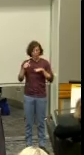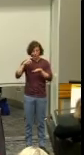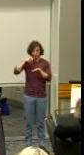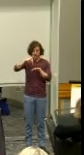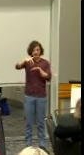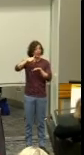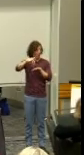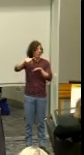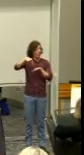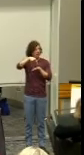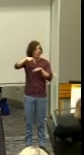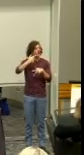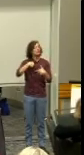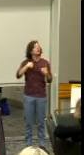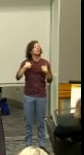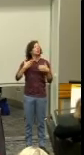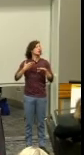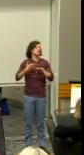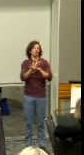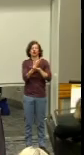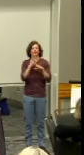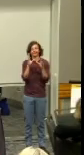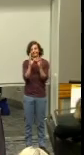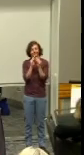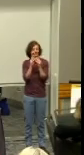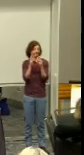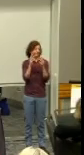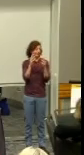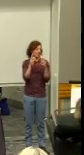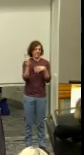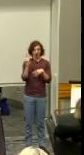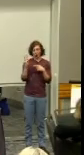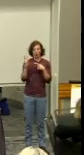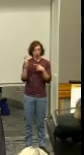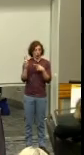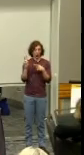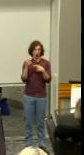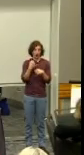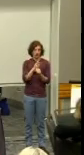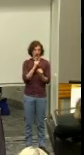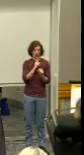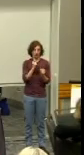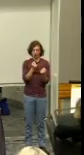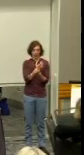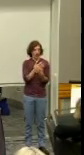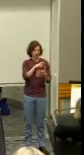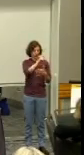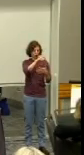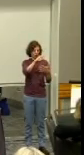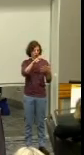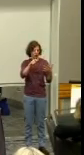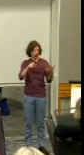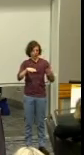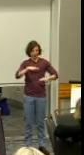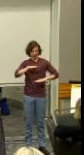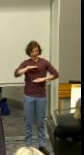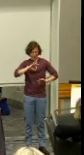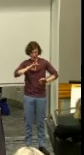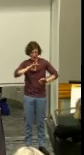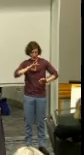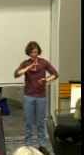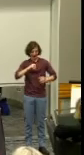a pre-app with Vancouver to make sure that we were good to go on everything that we were assuming based off